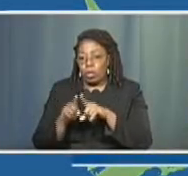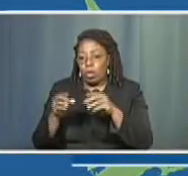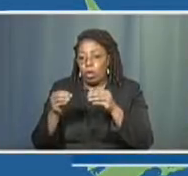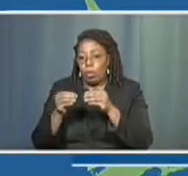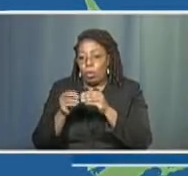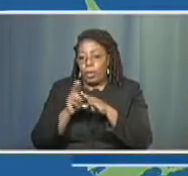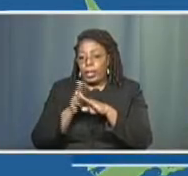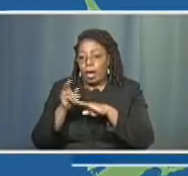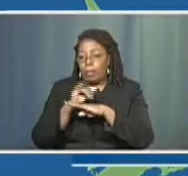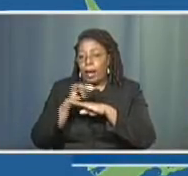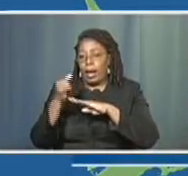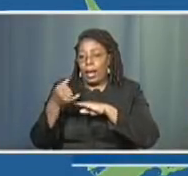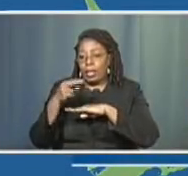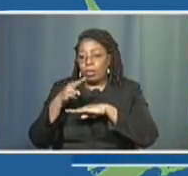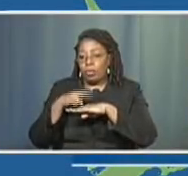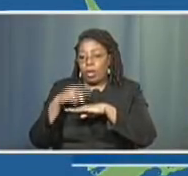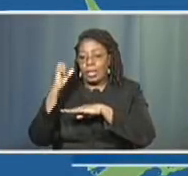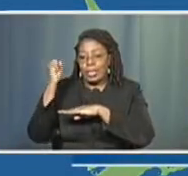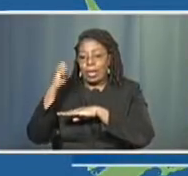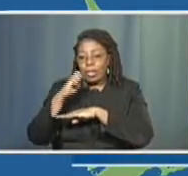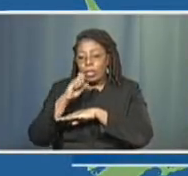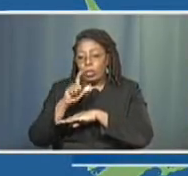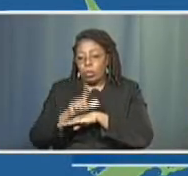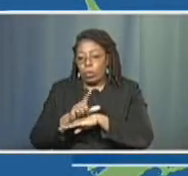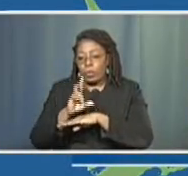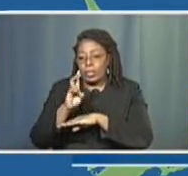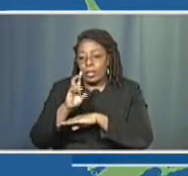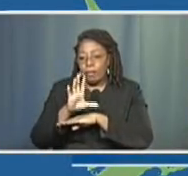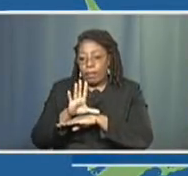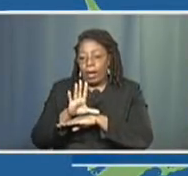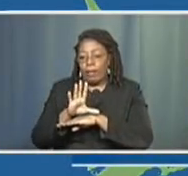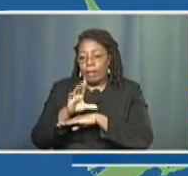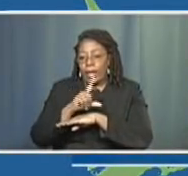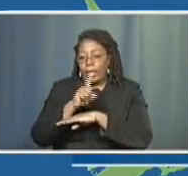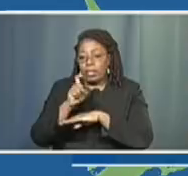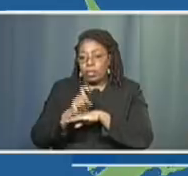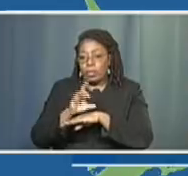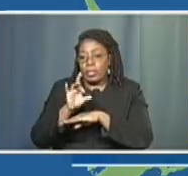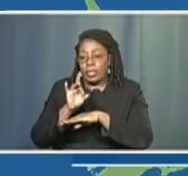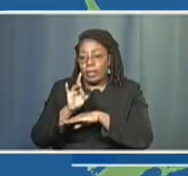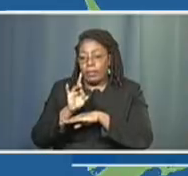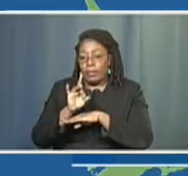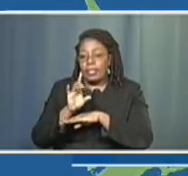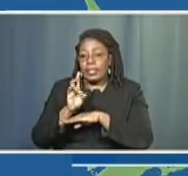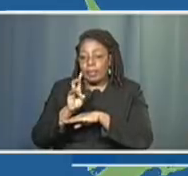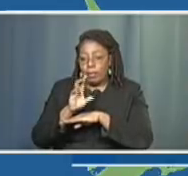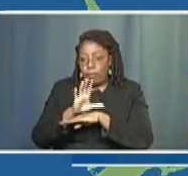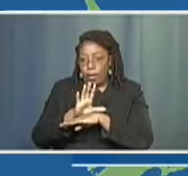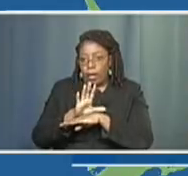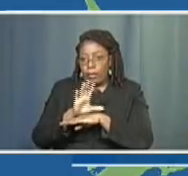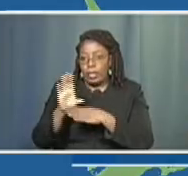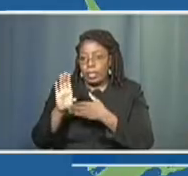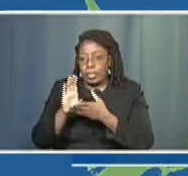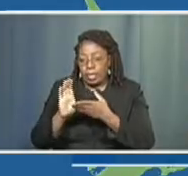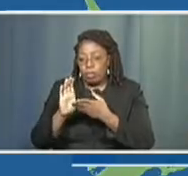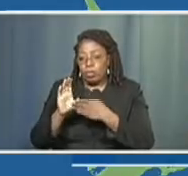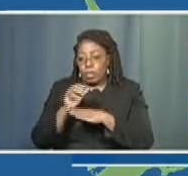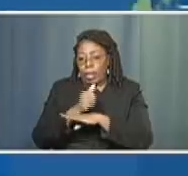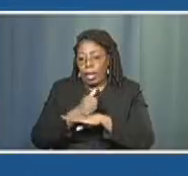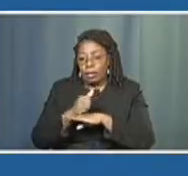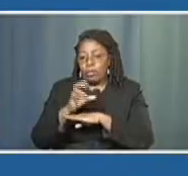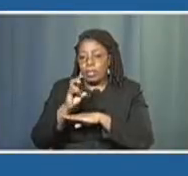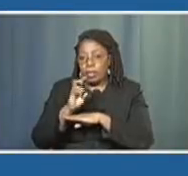in Harbor Island. Rock Sound, Eleuthera, 75. Black Point, Exuma, Kemp, Space, Andros, and Fresh Creek in Central Andros, all